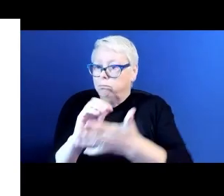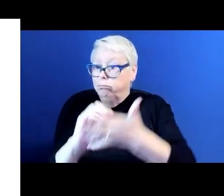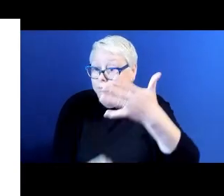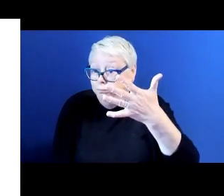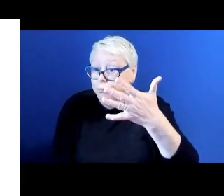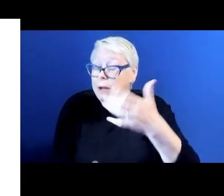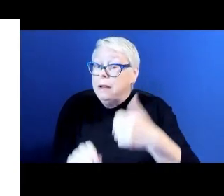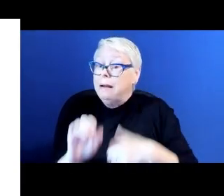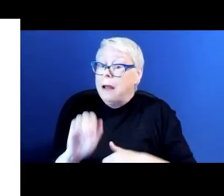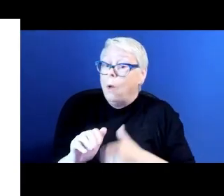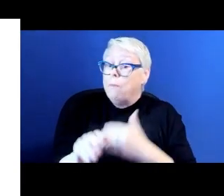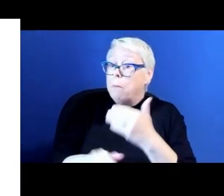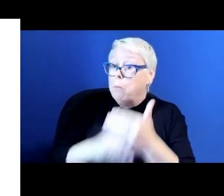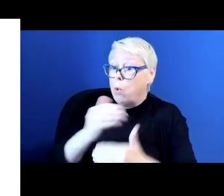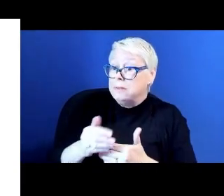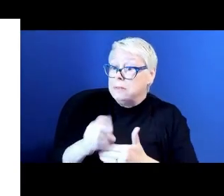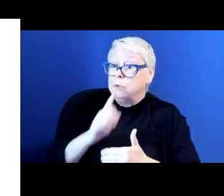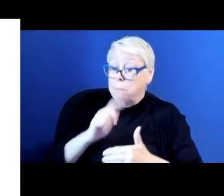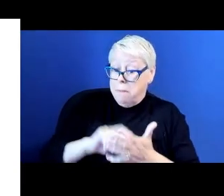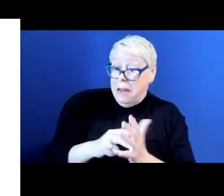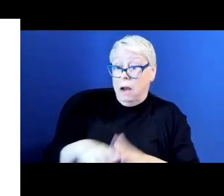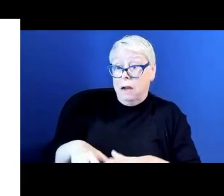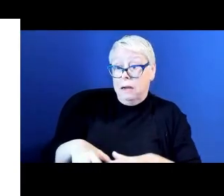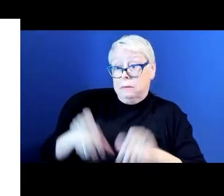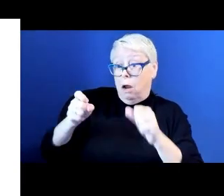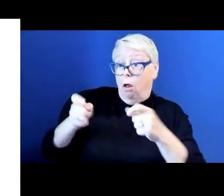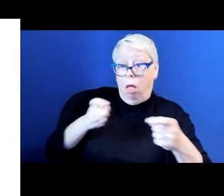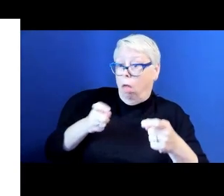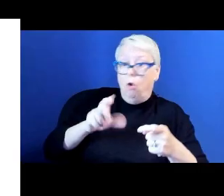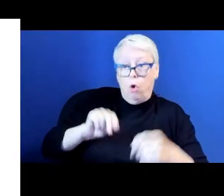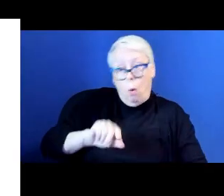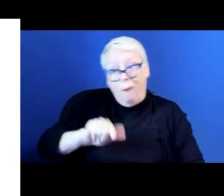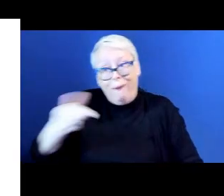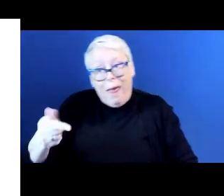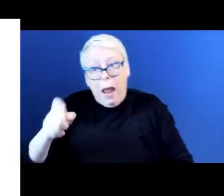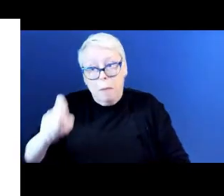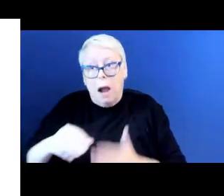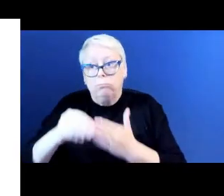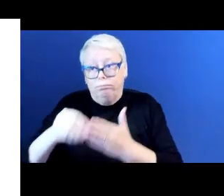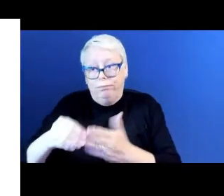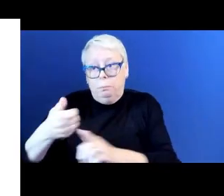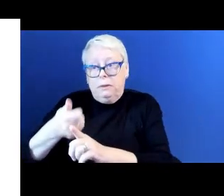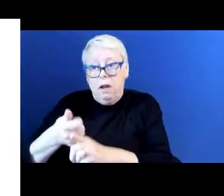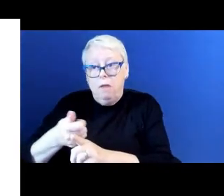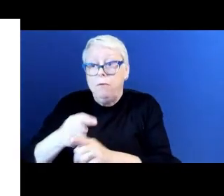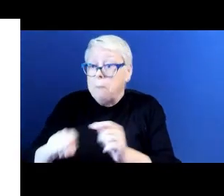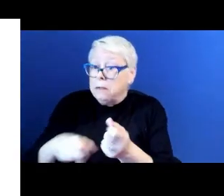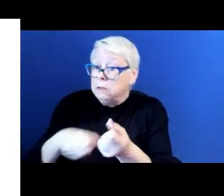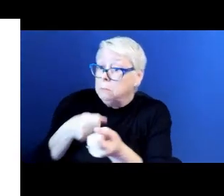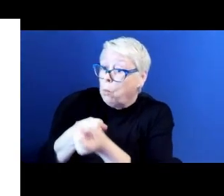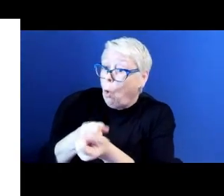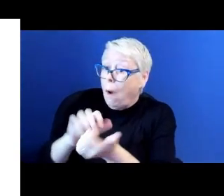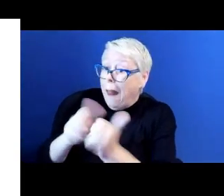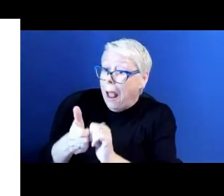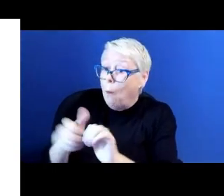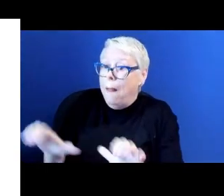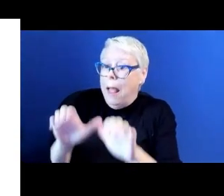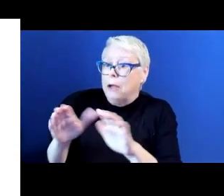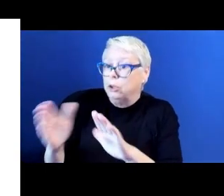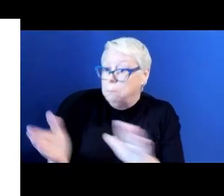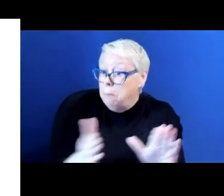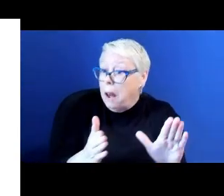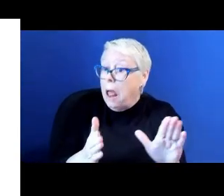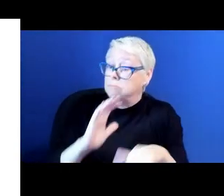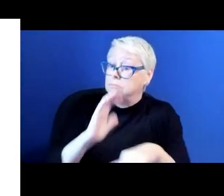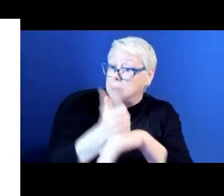be led by the individual, you can help support their application by making an action plan with them, creating